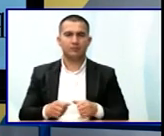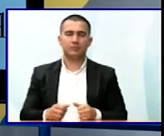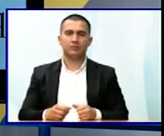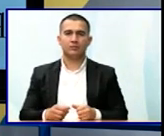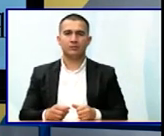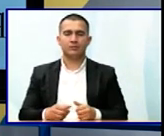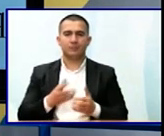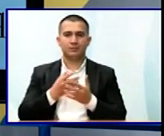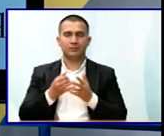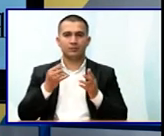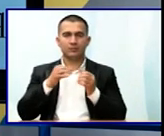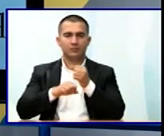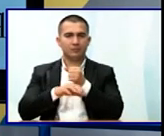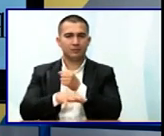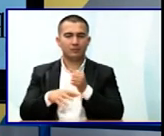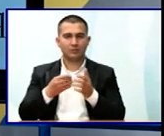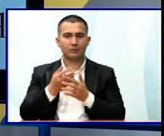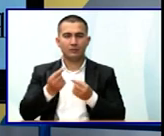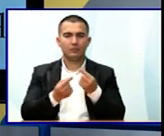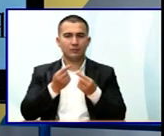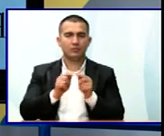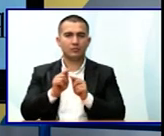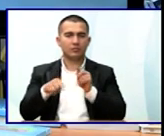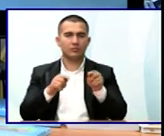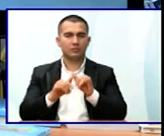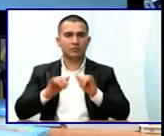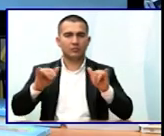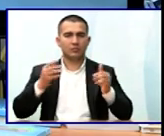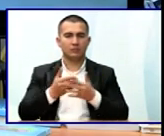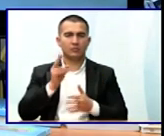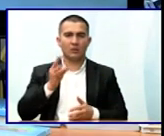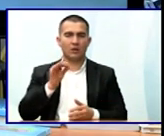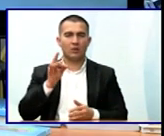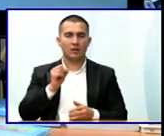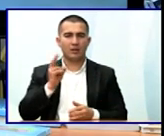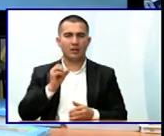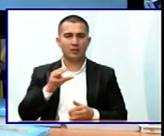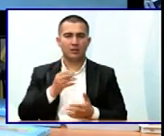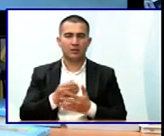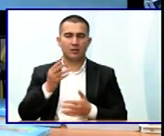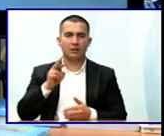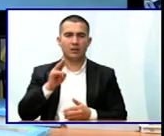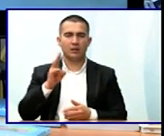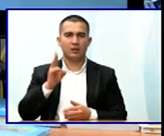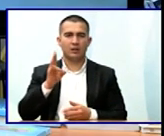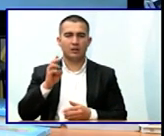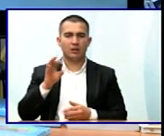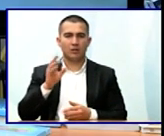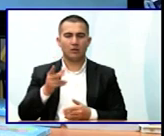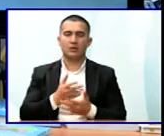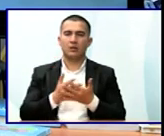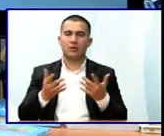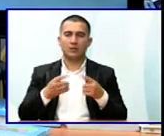Ildiz bachkisidan ko'payadigan o'simliklarga esa qoraqat, shirinmiya, yantoq kabi